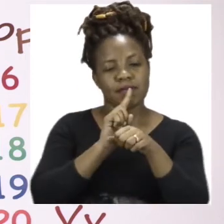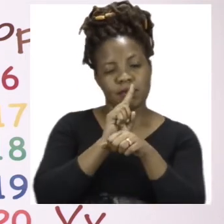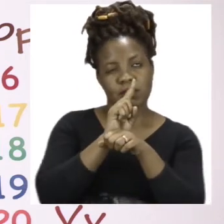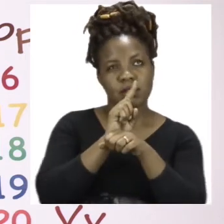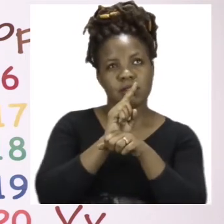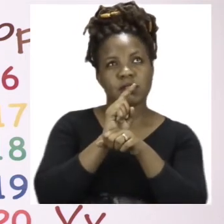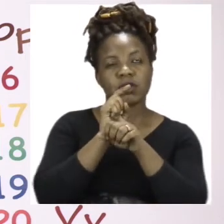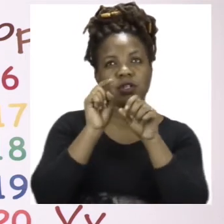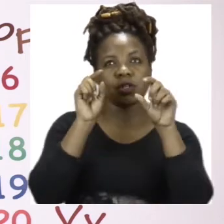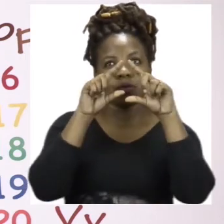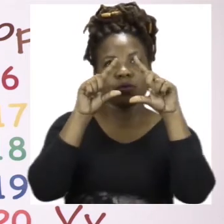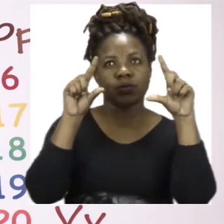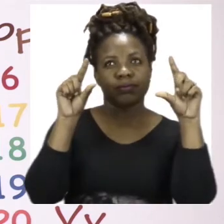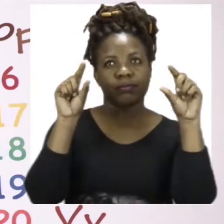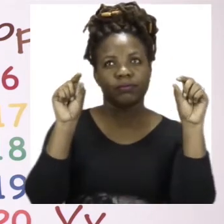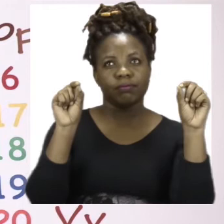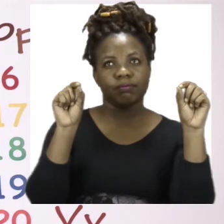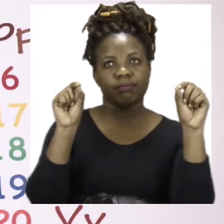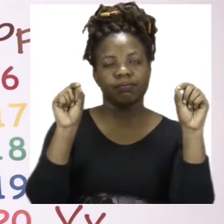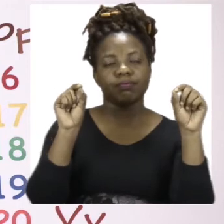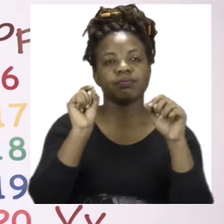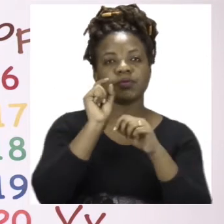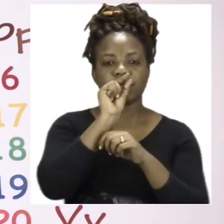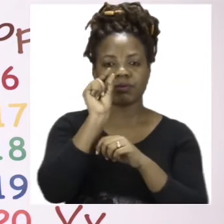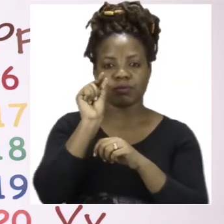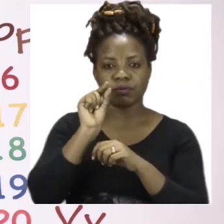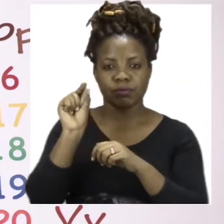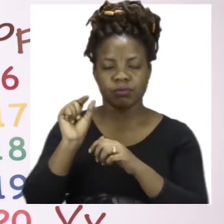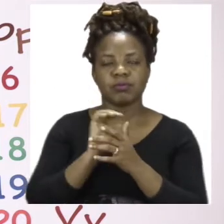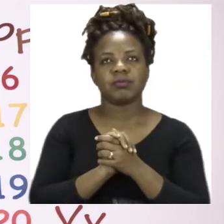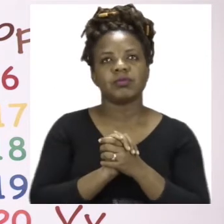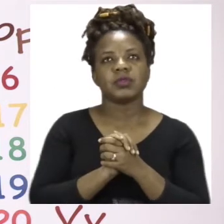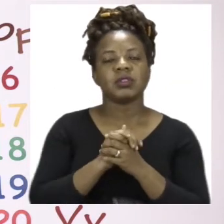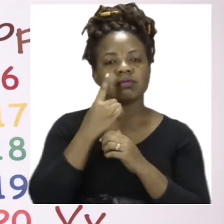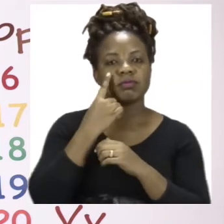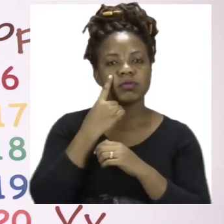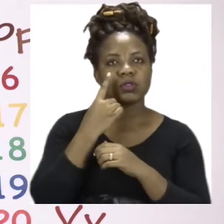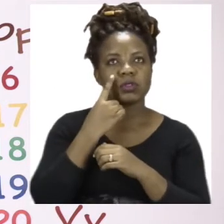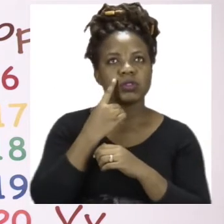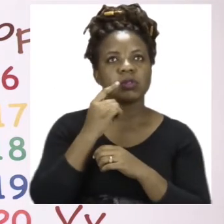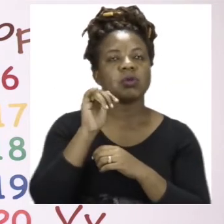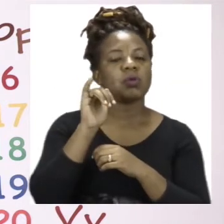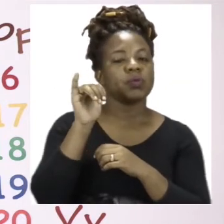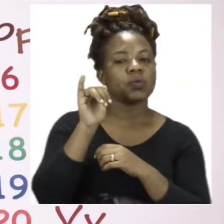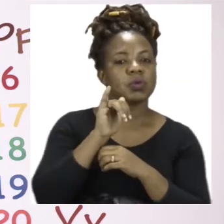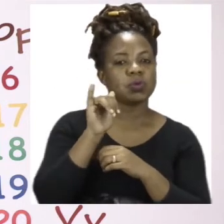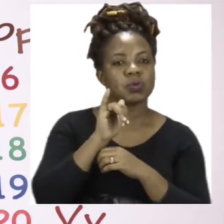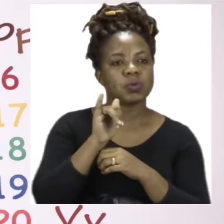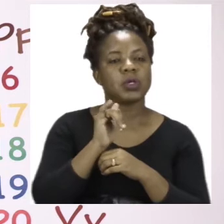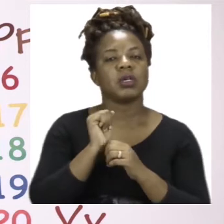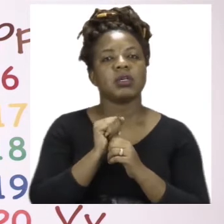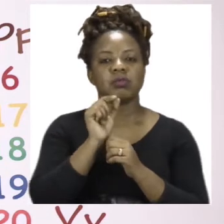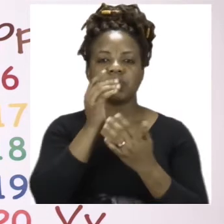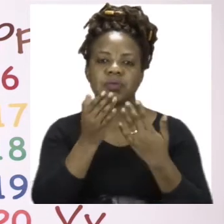sure that you put the words correctly in the right box. If the icon is on top, that means that the word